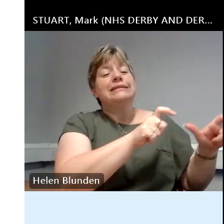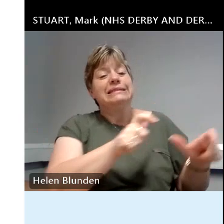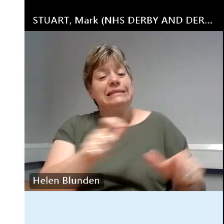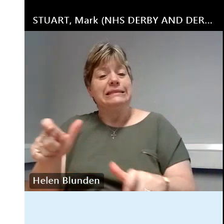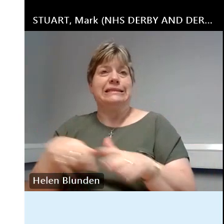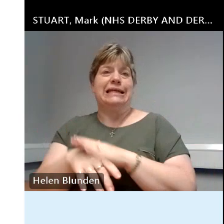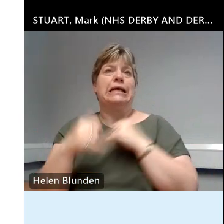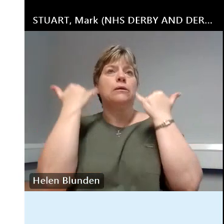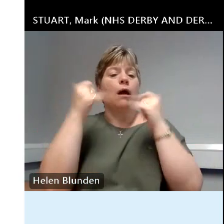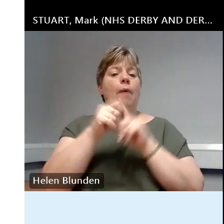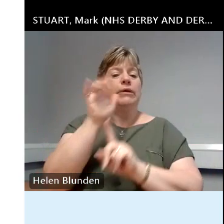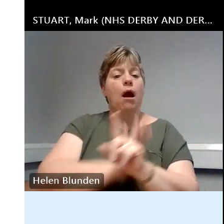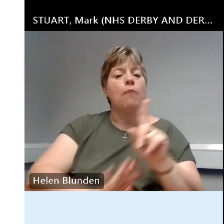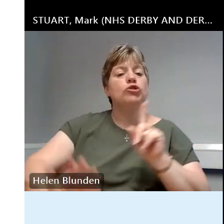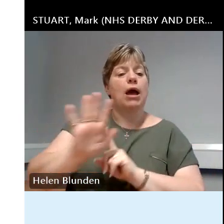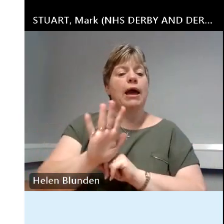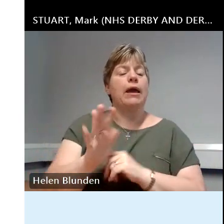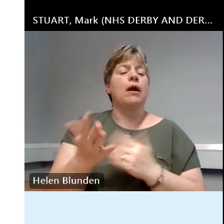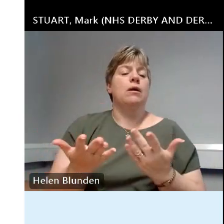Derby and Derbyshire. So where we've got